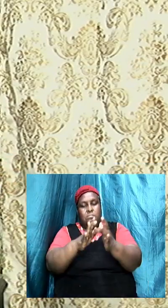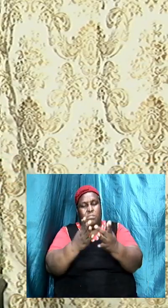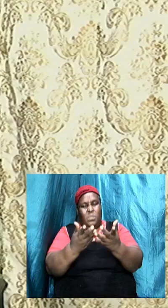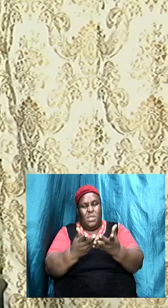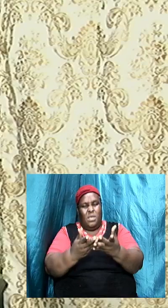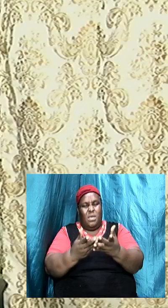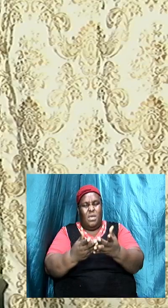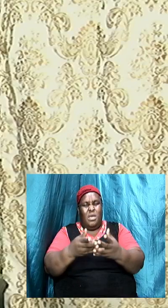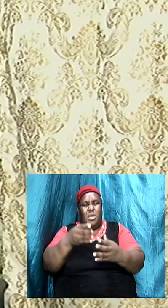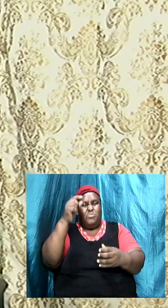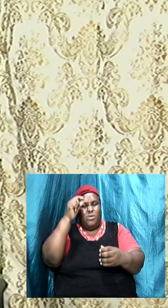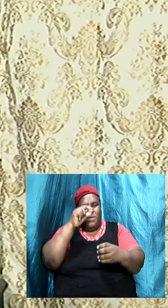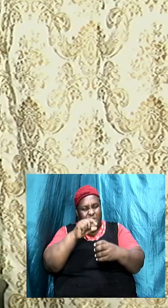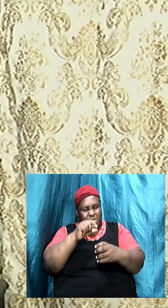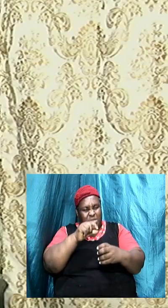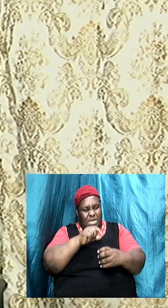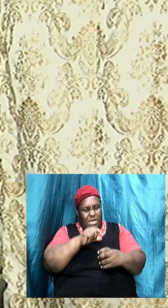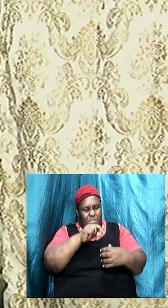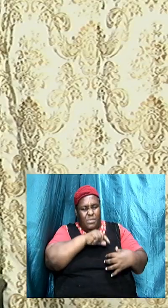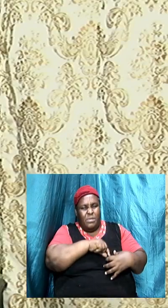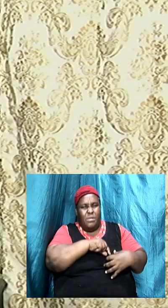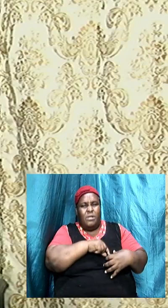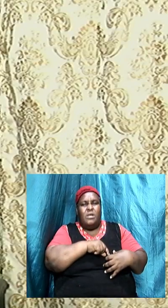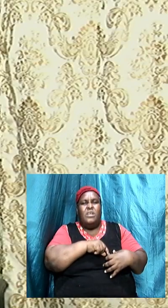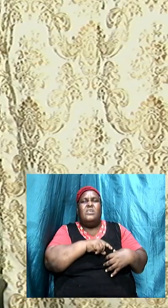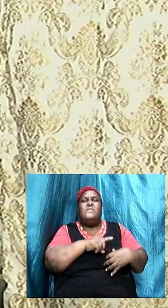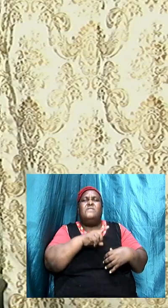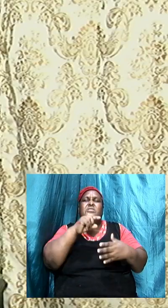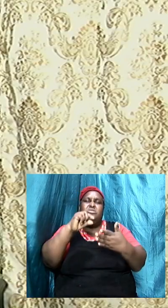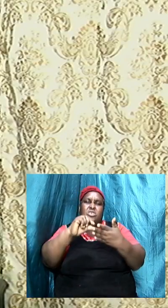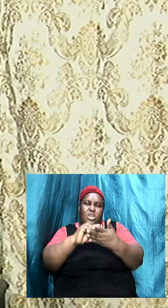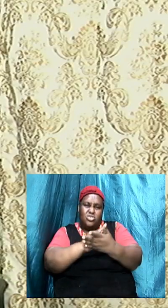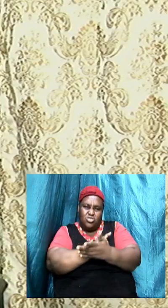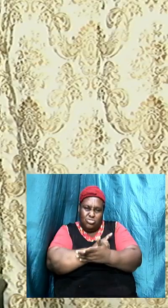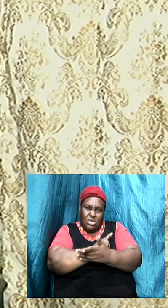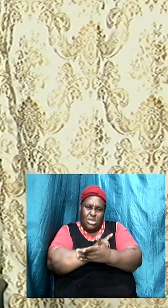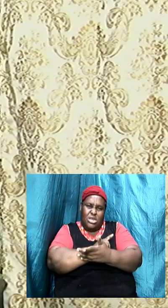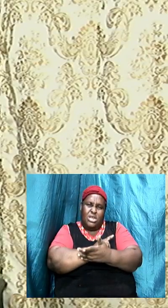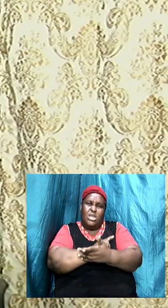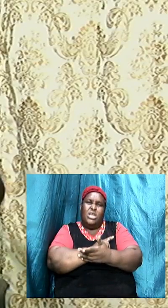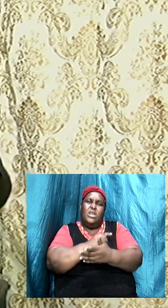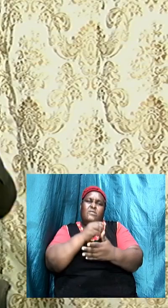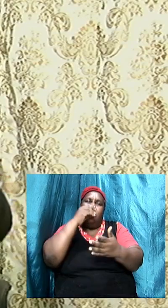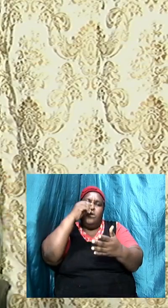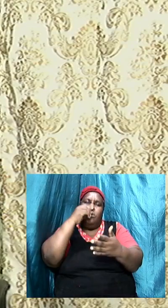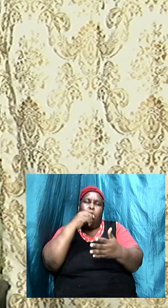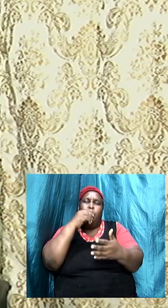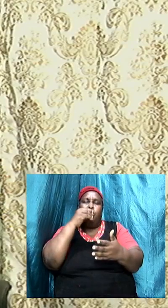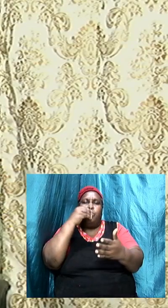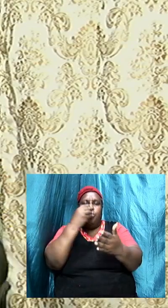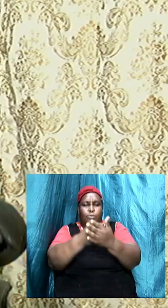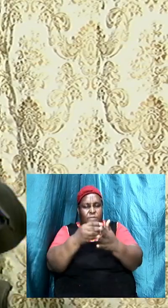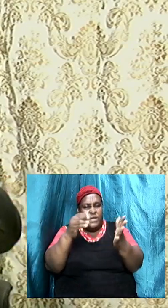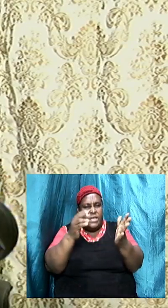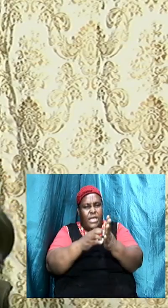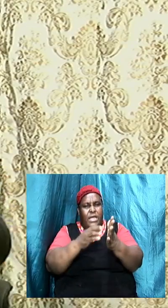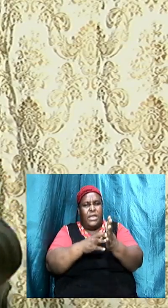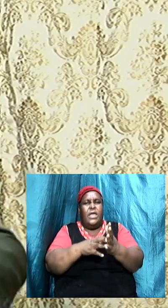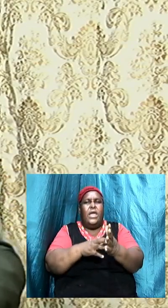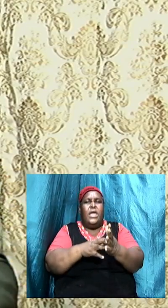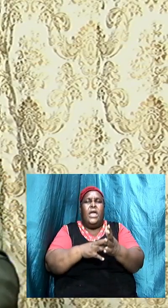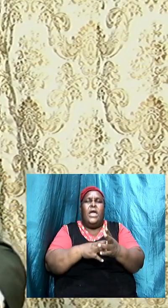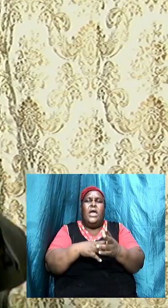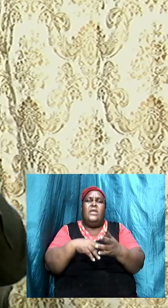God is profitable for doctrine, for reproof, for correction, for instruction. And if the doctrine say it is God